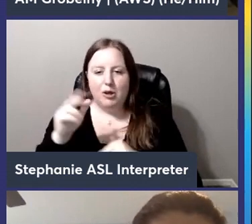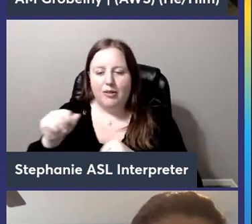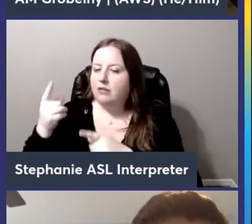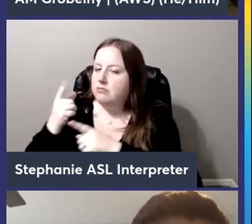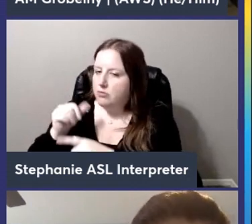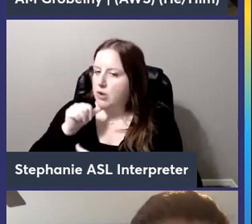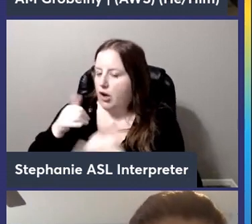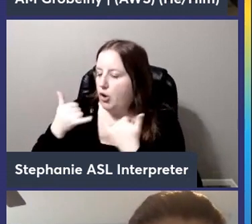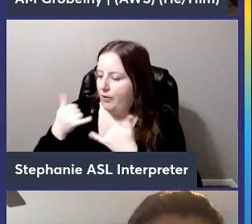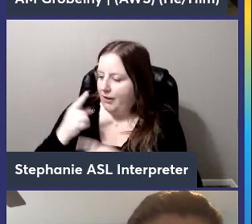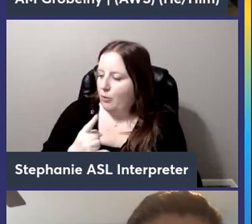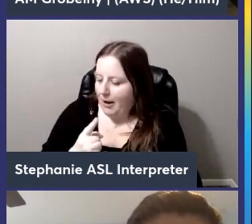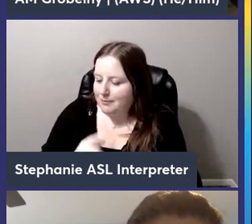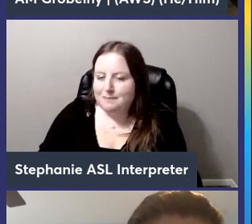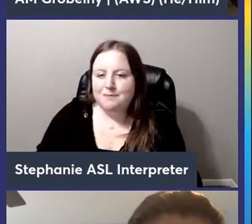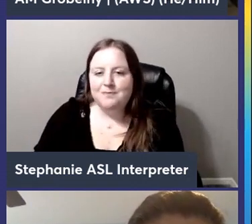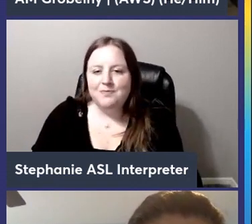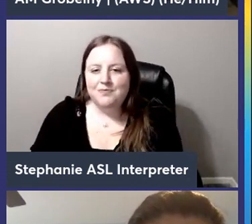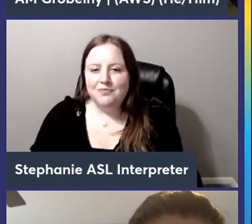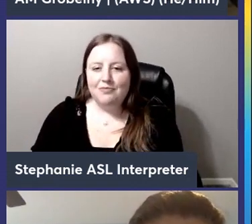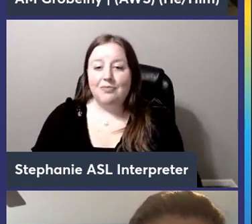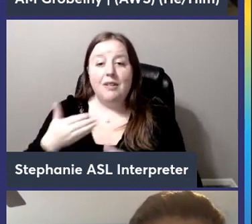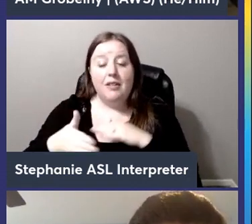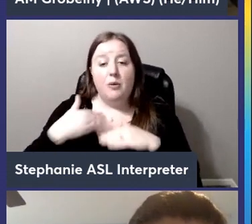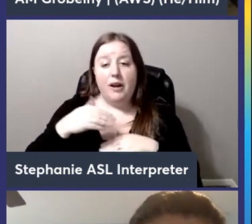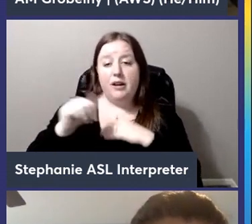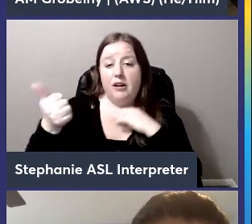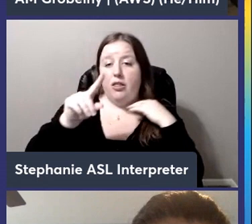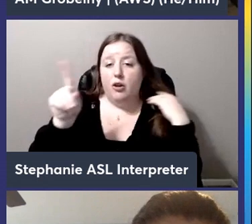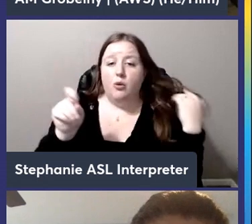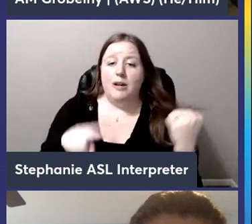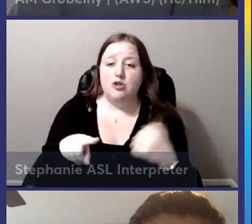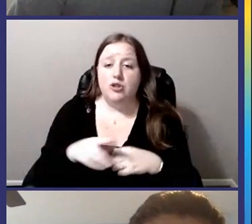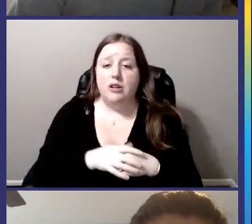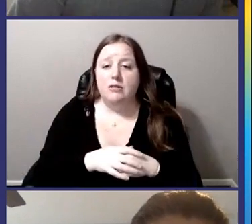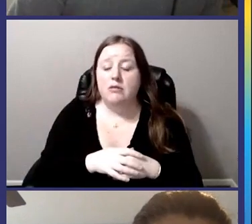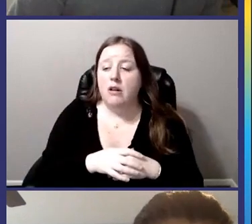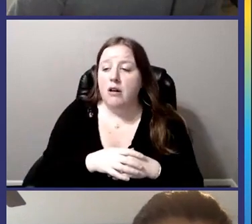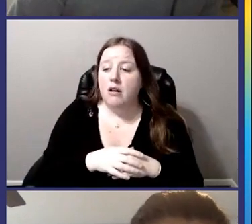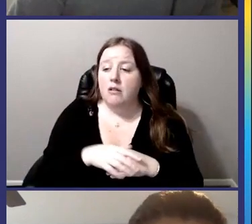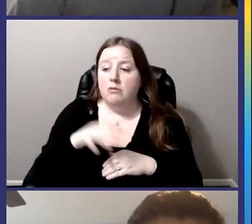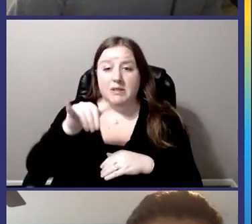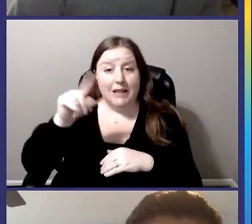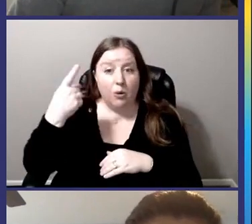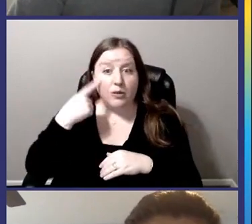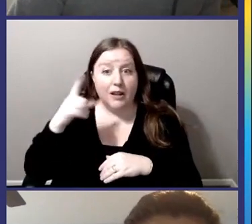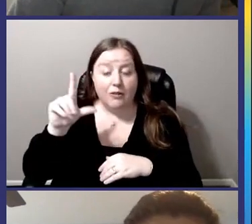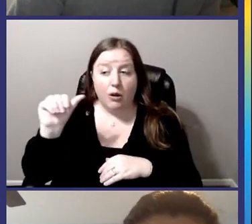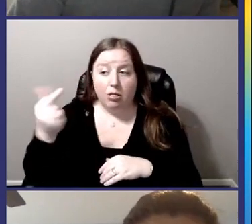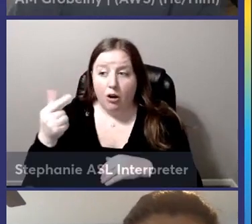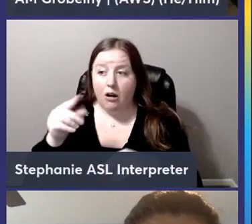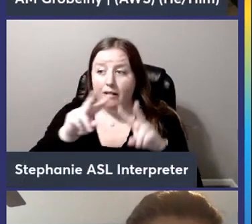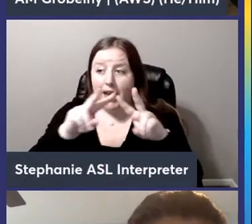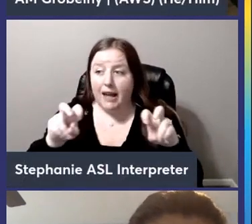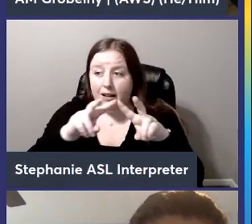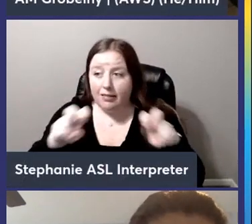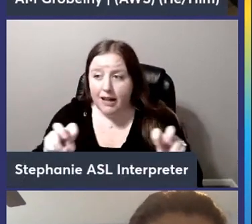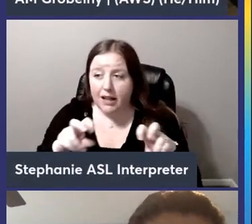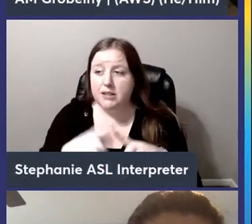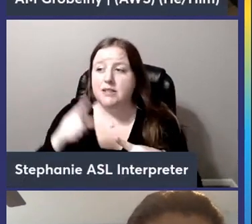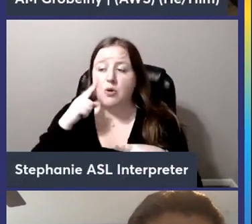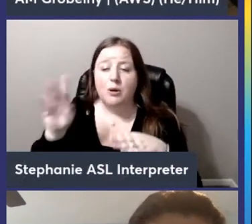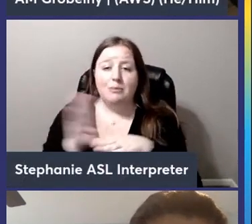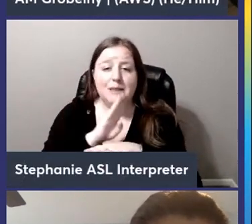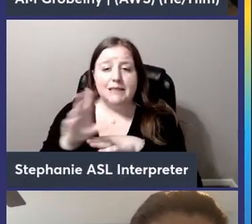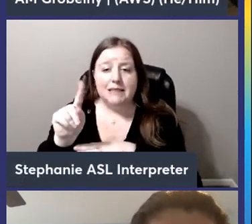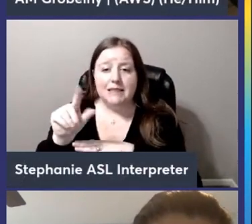yes. Right. Yeah. And then we had another question, you know, is this only for log analytics? What about business data? You